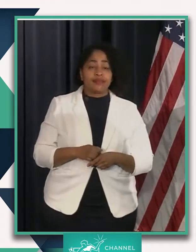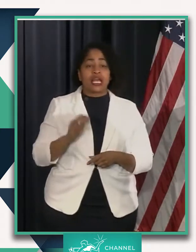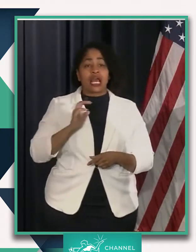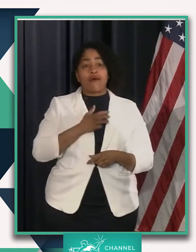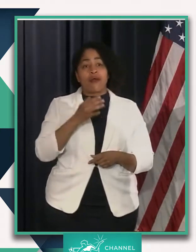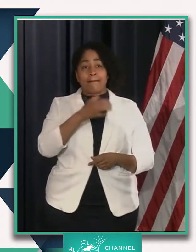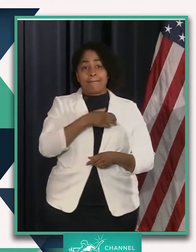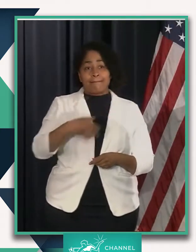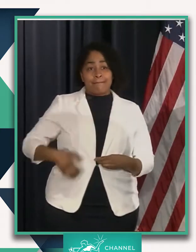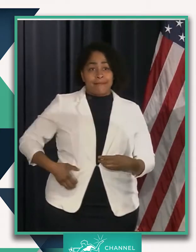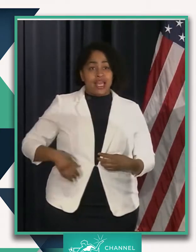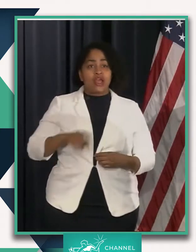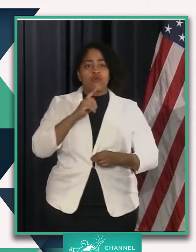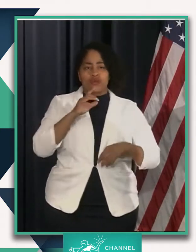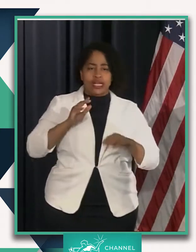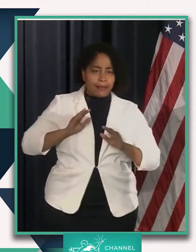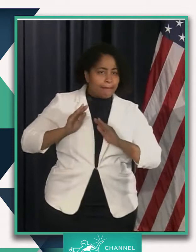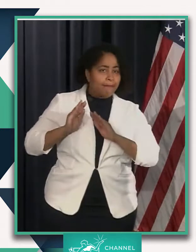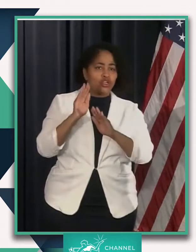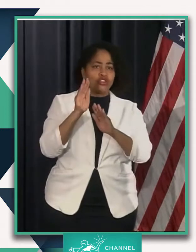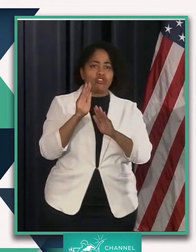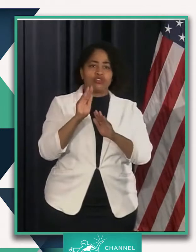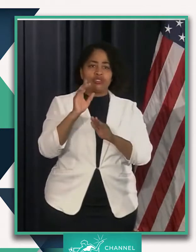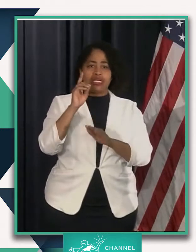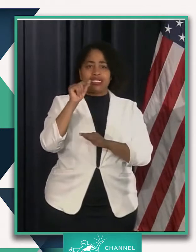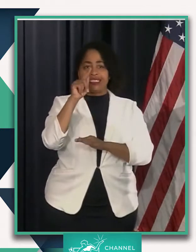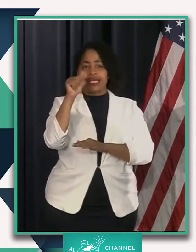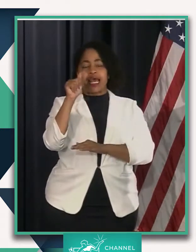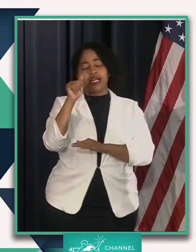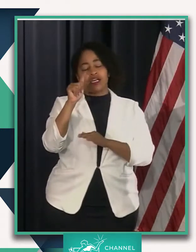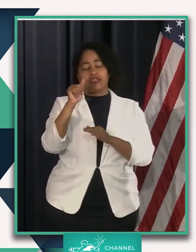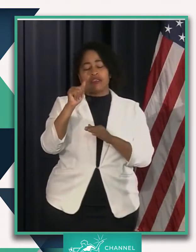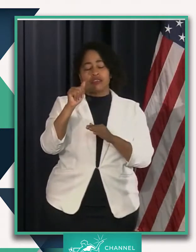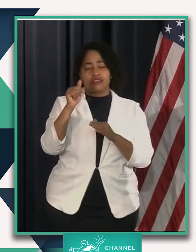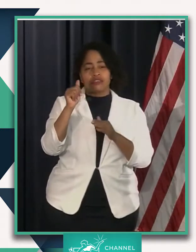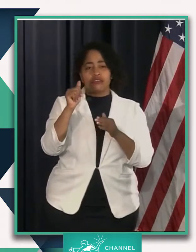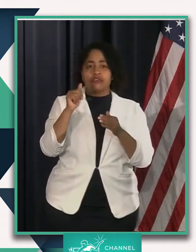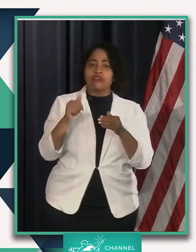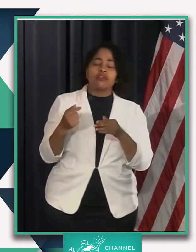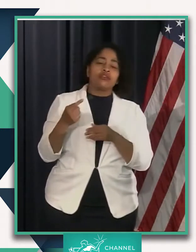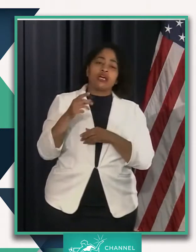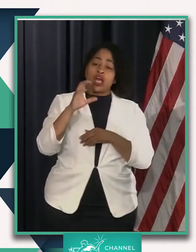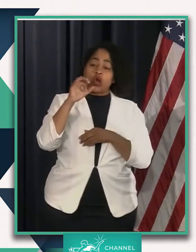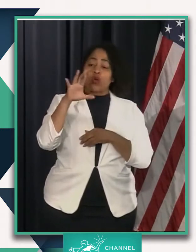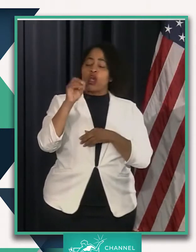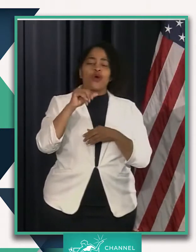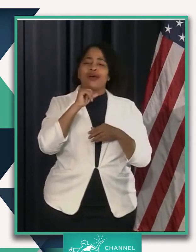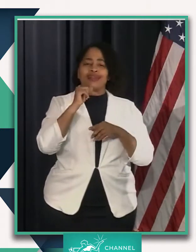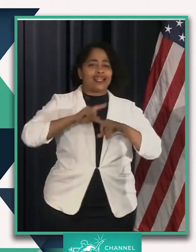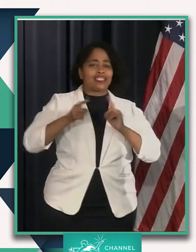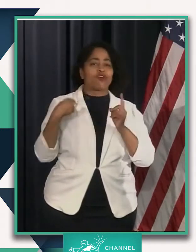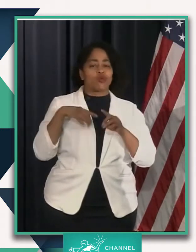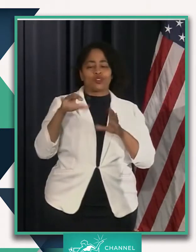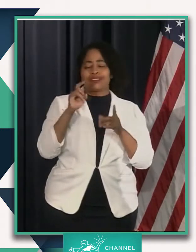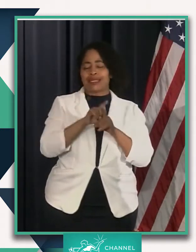Our mayor has really pushed being a data-driven city, and CREO is no different. So we're doing the exact same